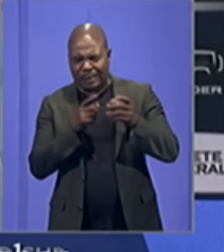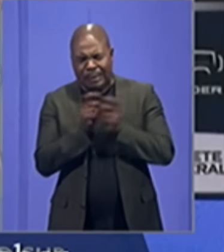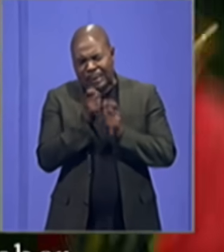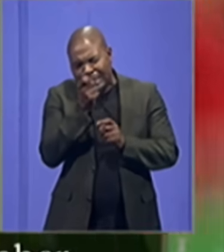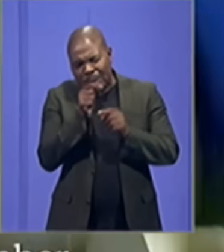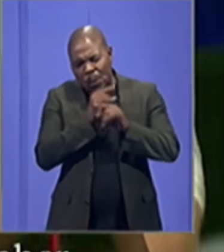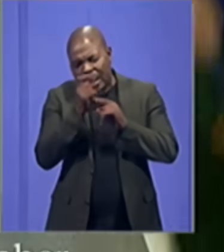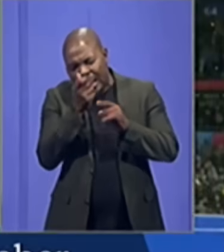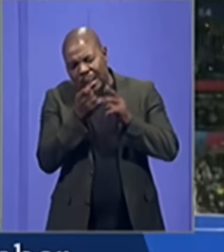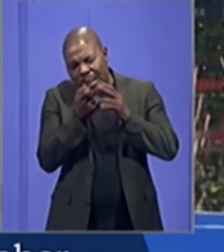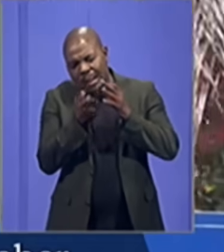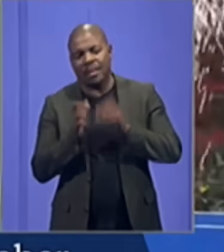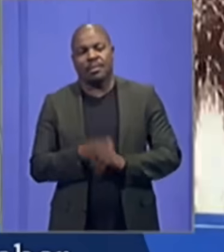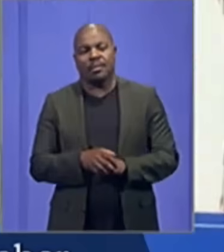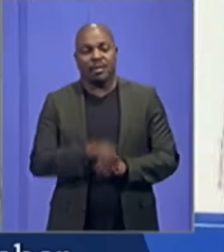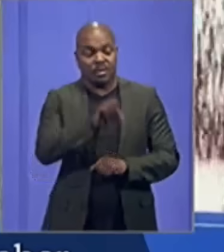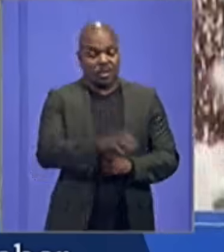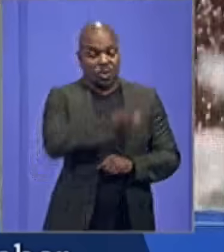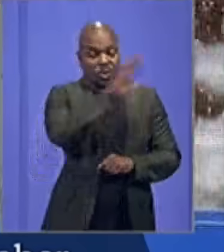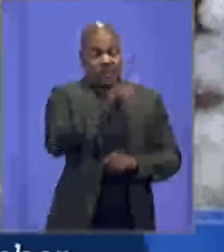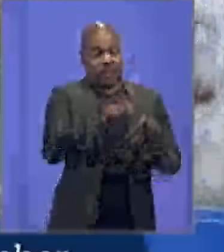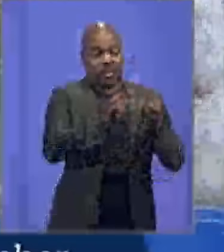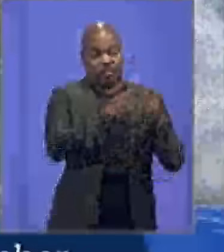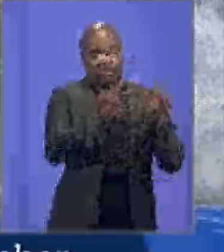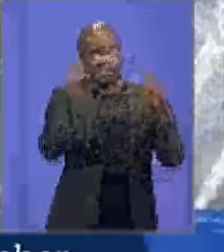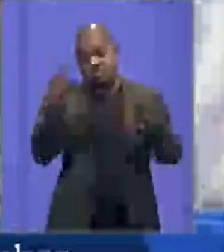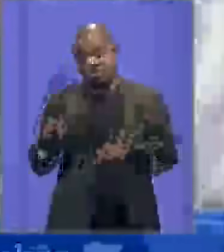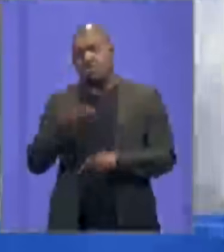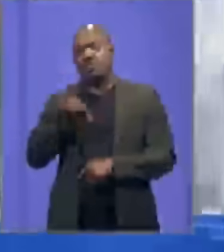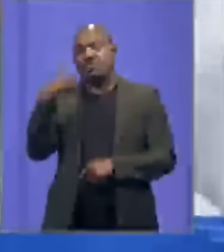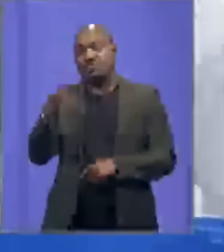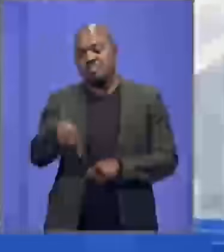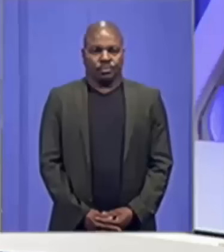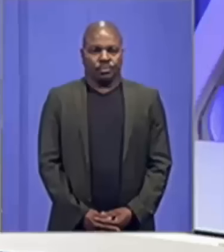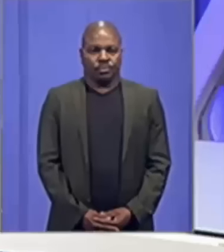something right. Setlhopha sa Afrika Borwa se lebeletse go tswela lapeng ka labobedi.